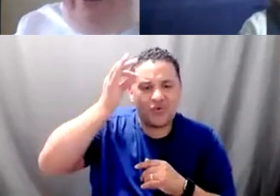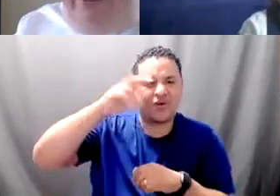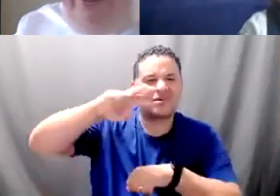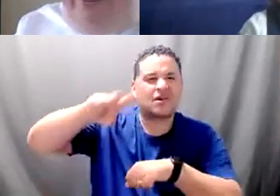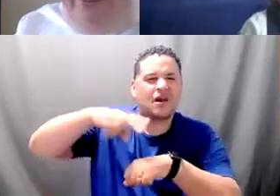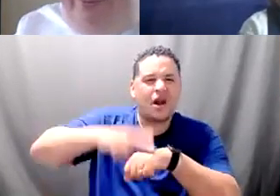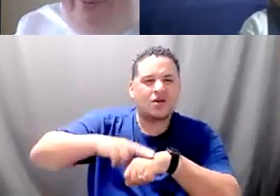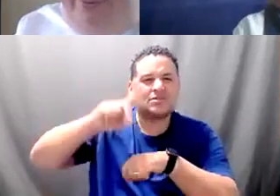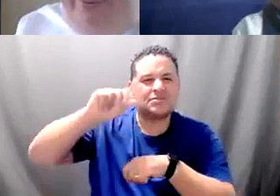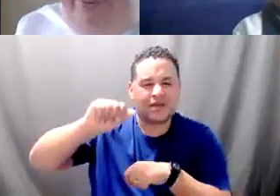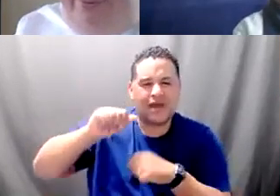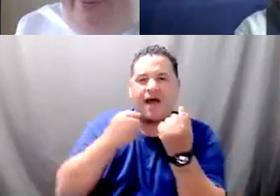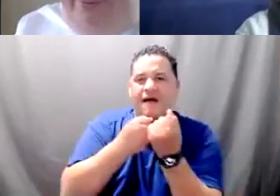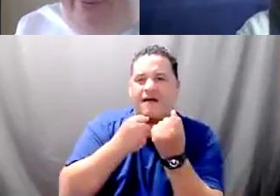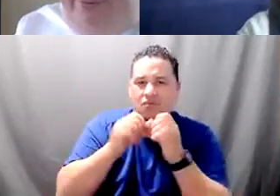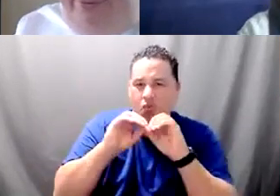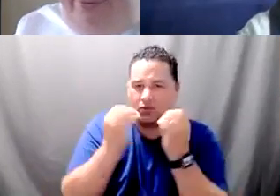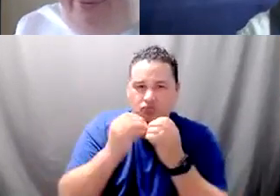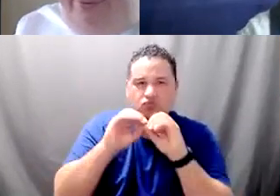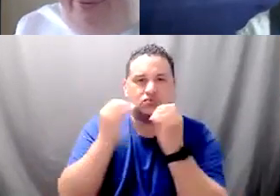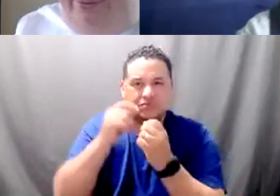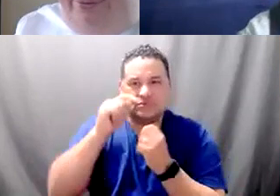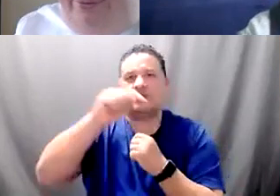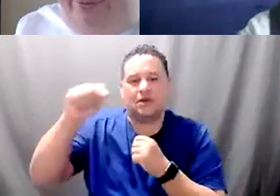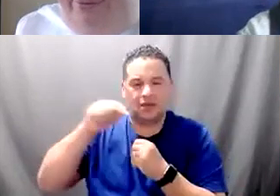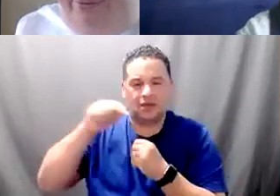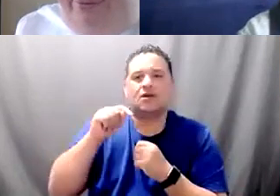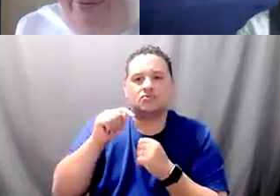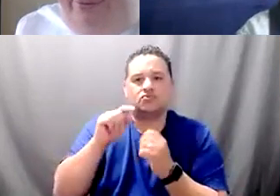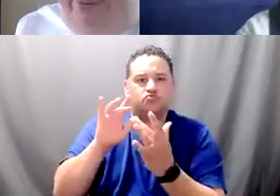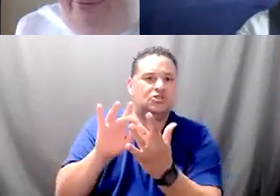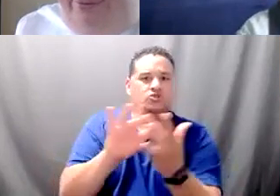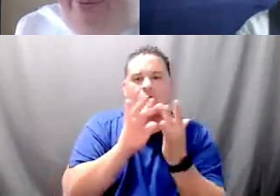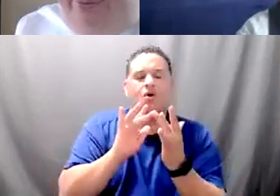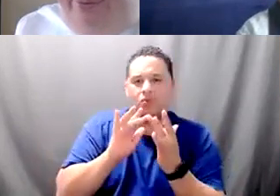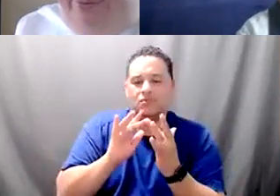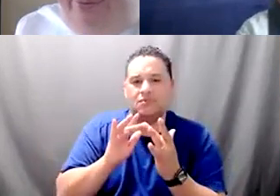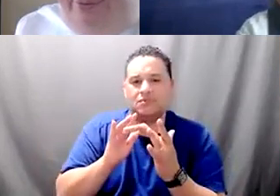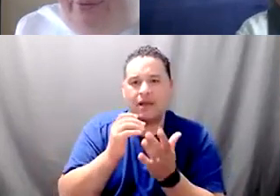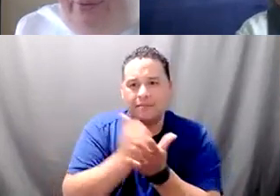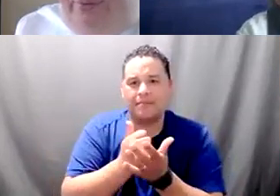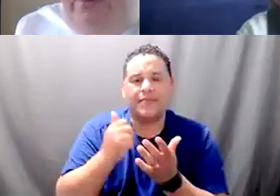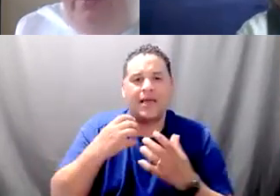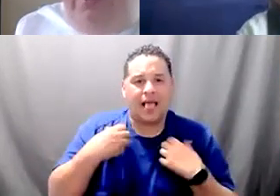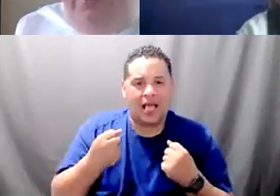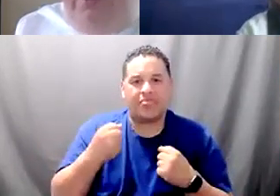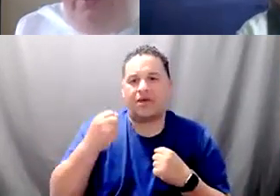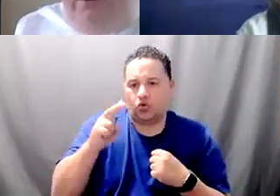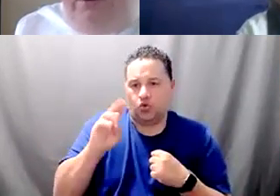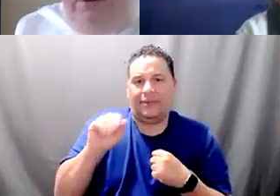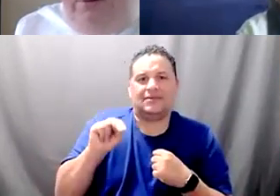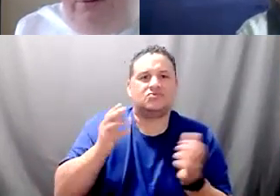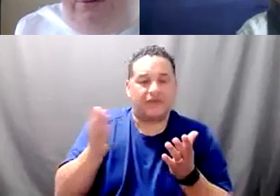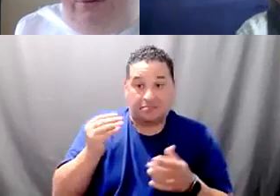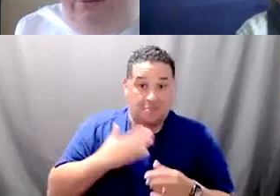national disability advocacy organizations, to reach out to Health and Human Services. And my understanding is that, at